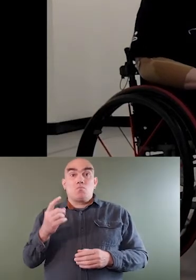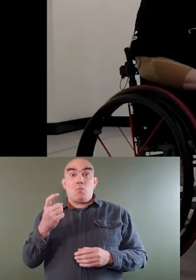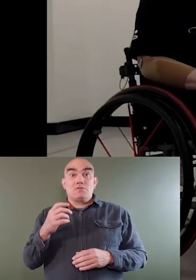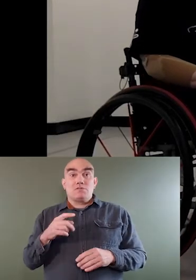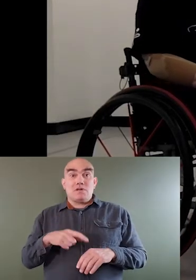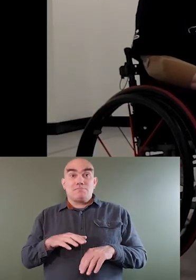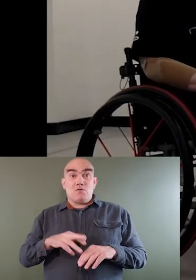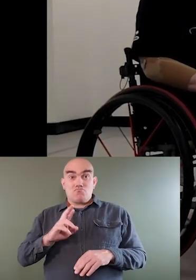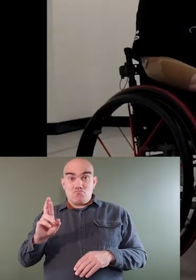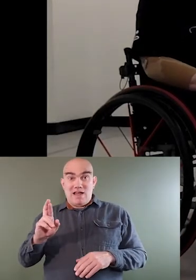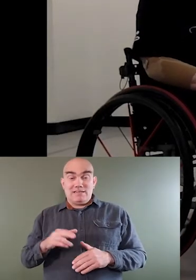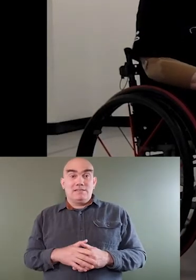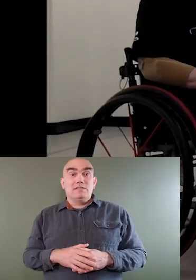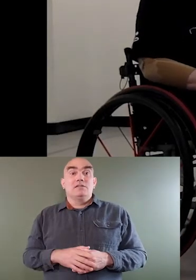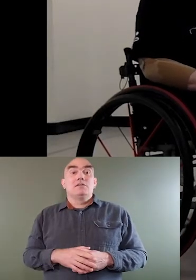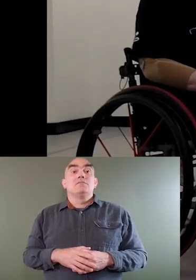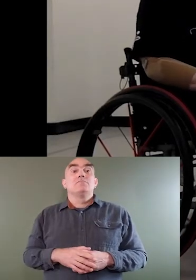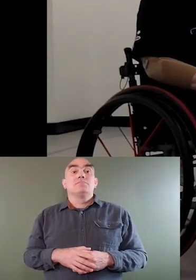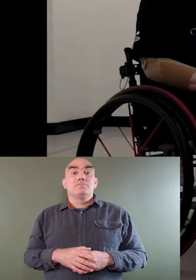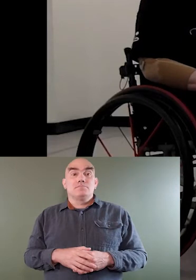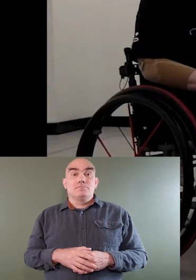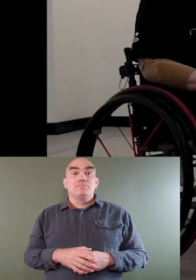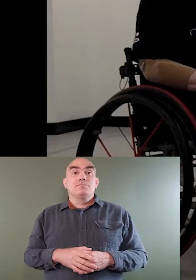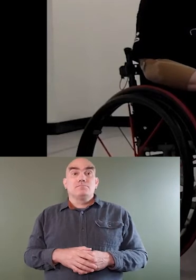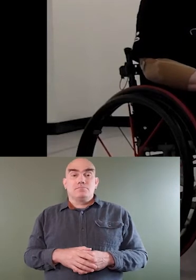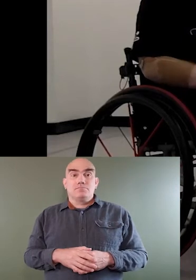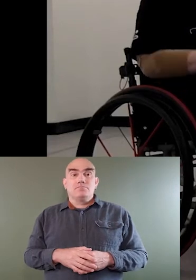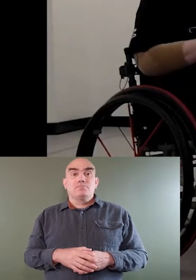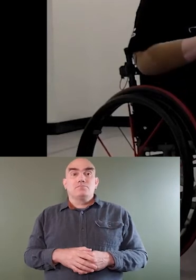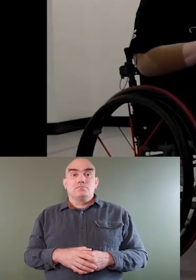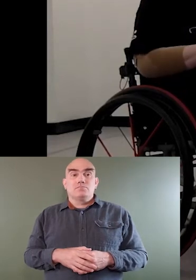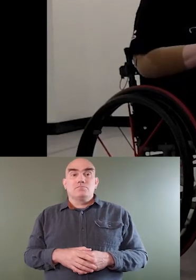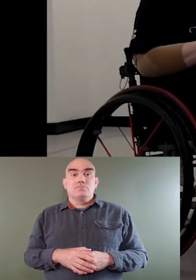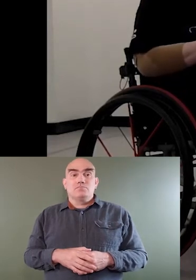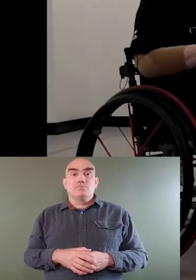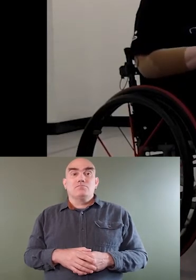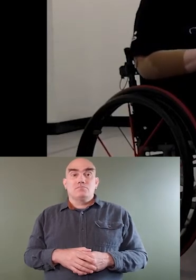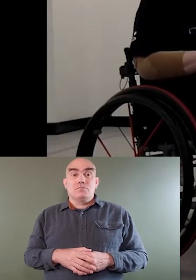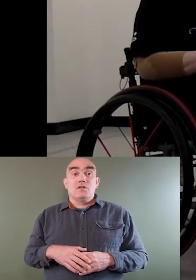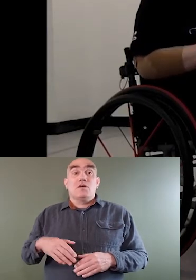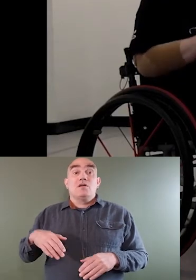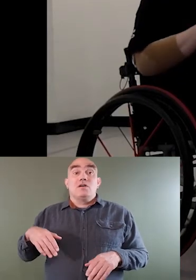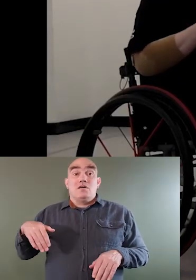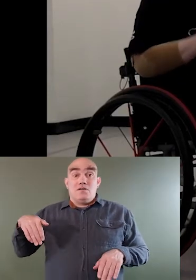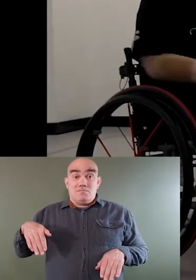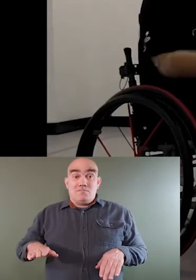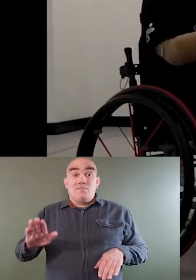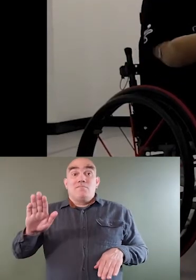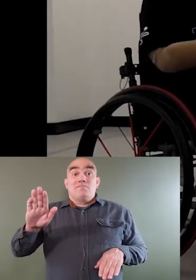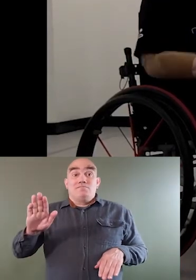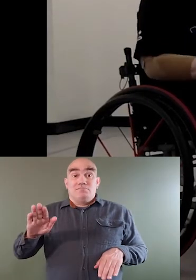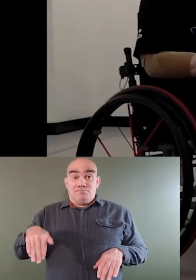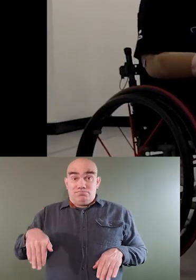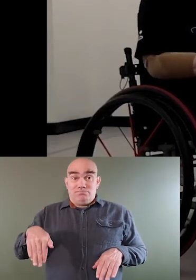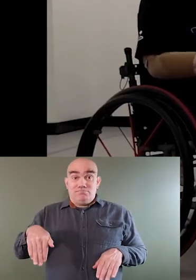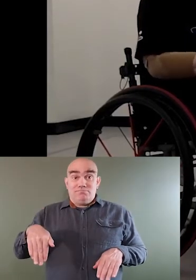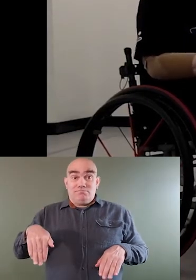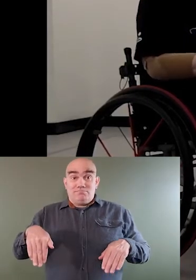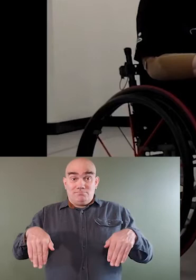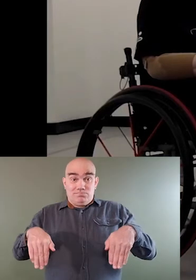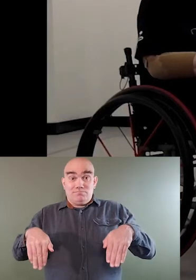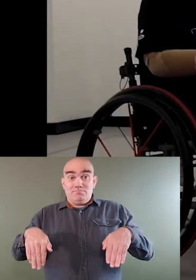One more time on the right. Use your clap first. Ready, go.